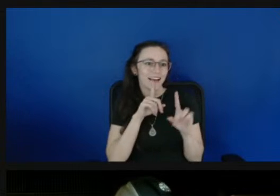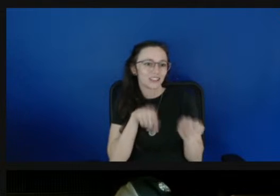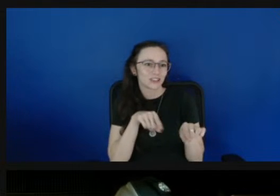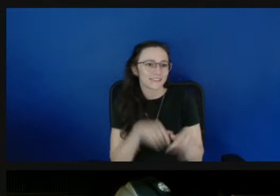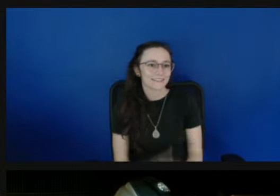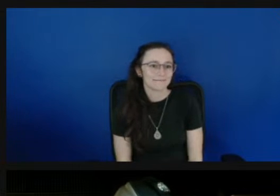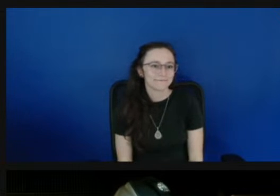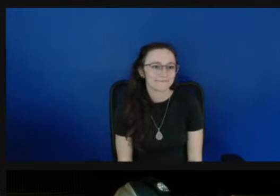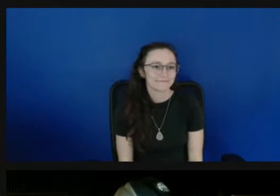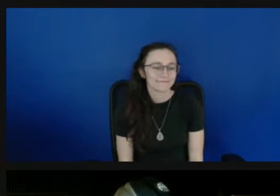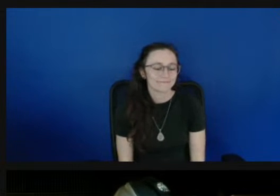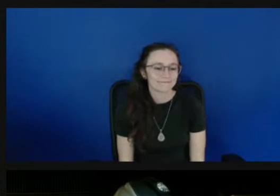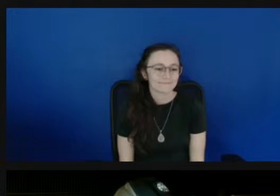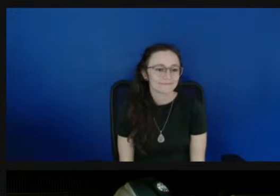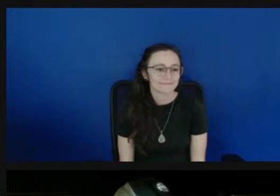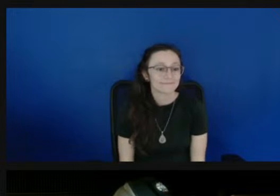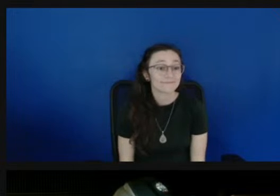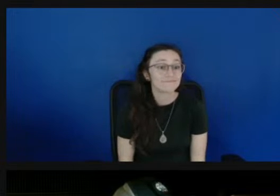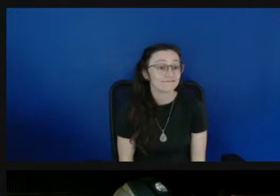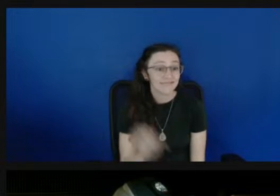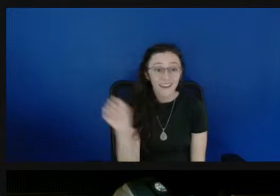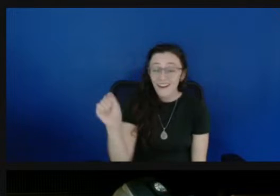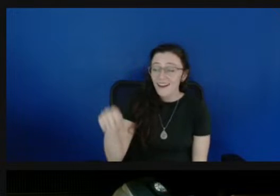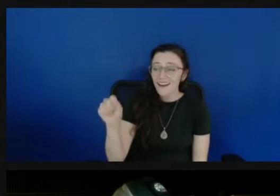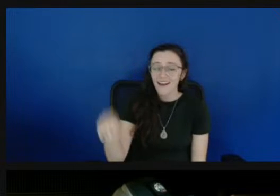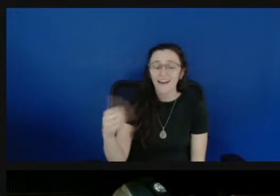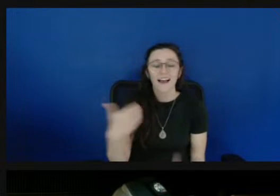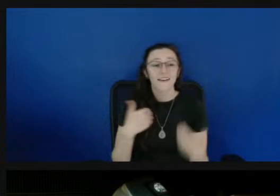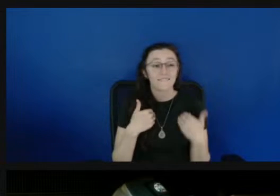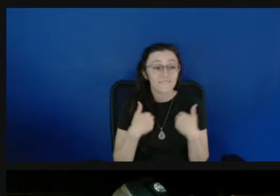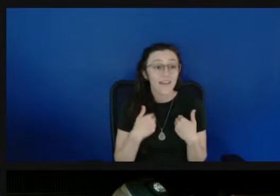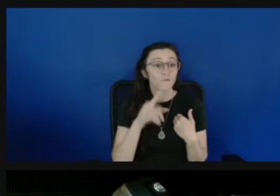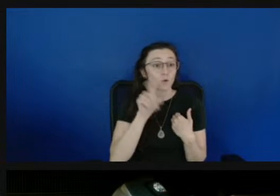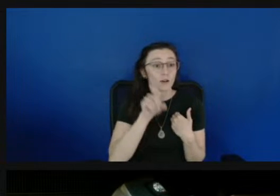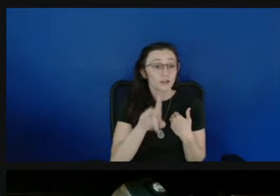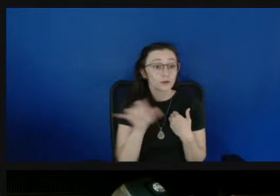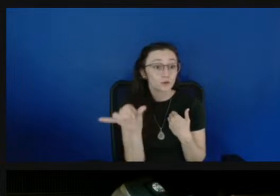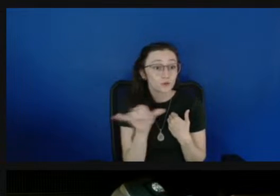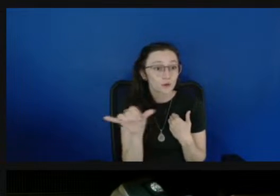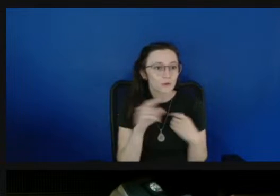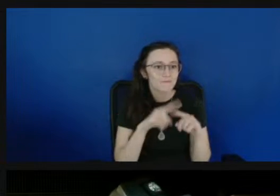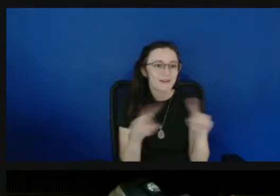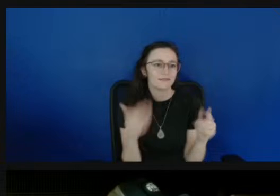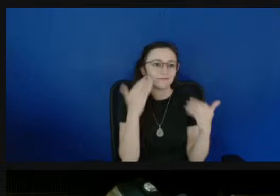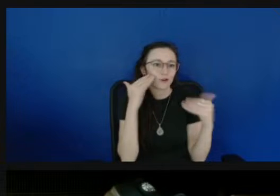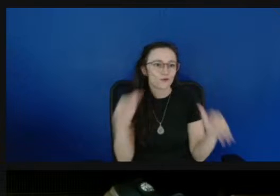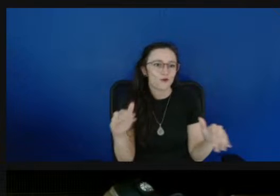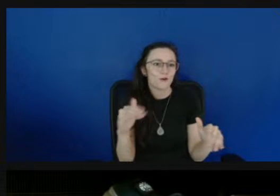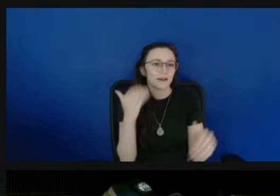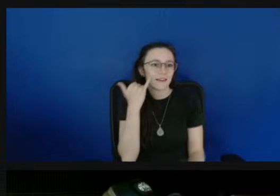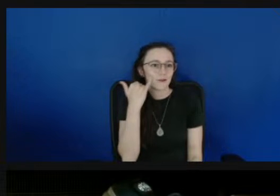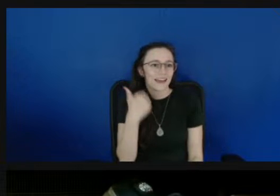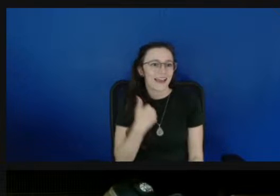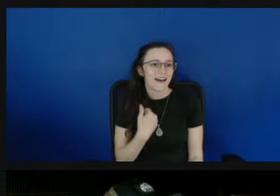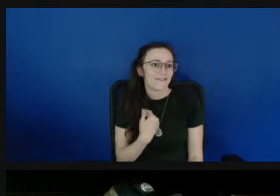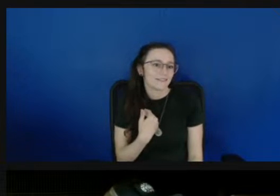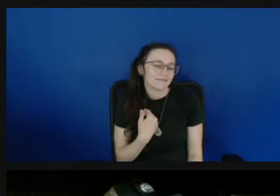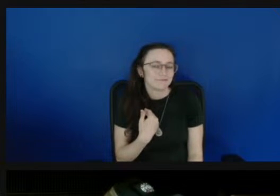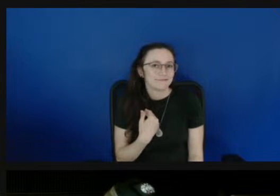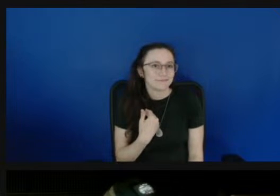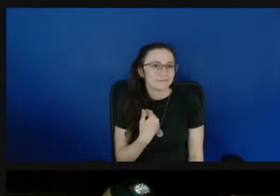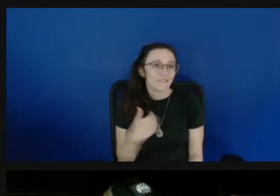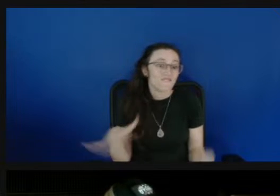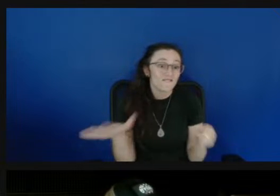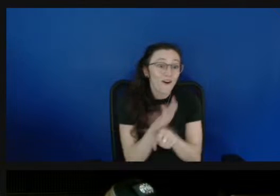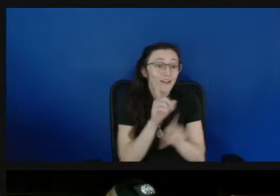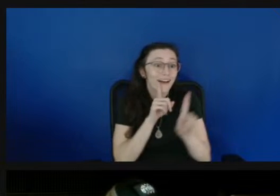although I've had questions too, and I think we have a little sliver of answer, more so than we've ever had before, that came out